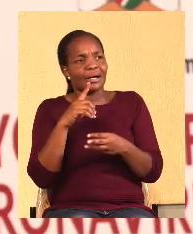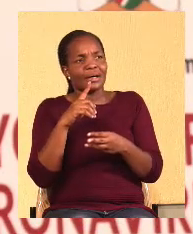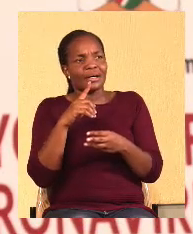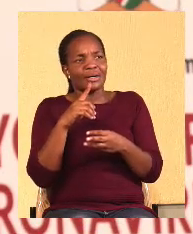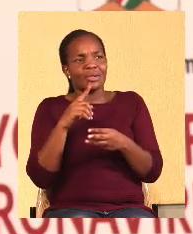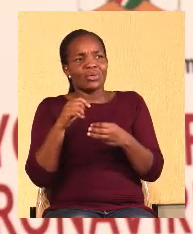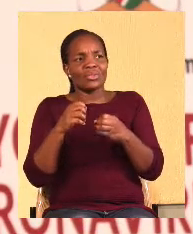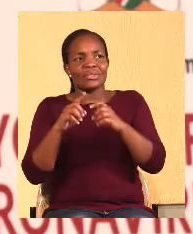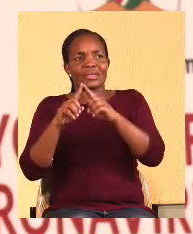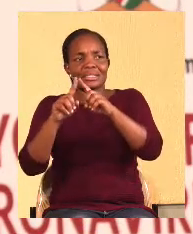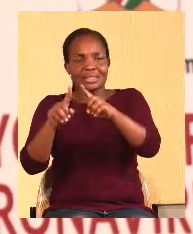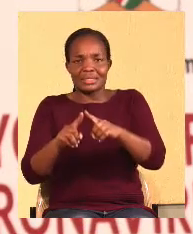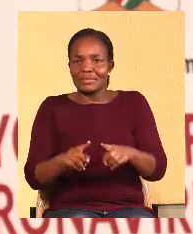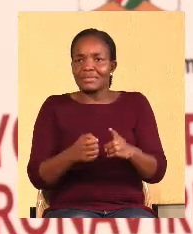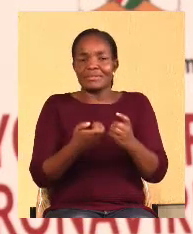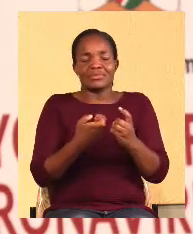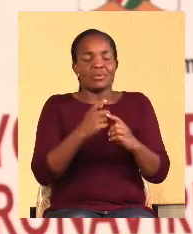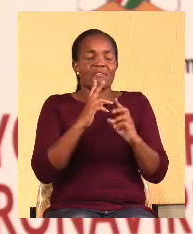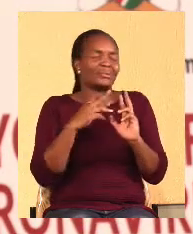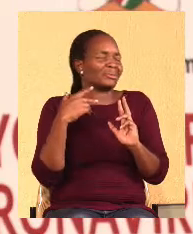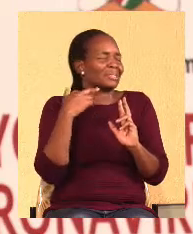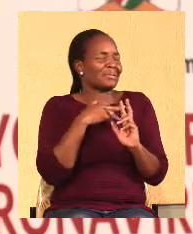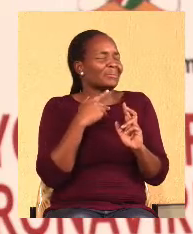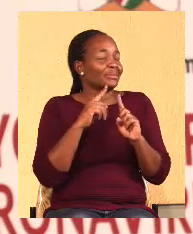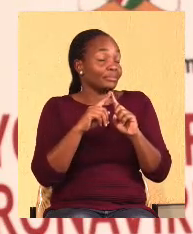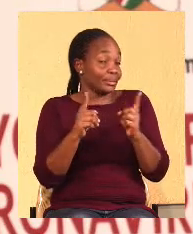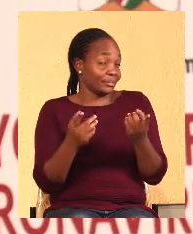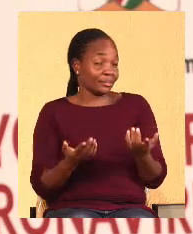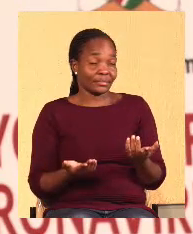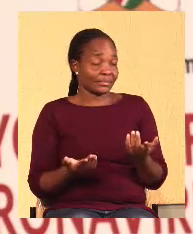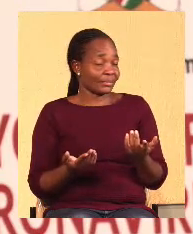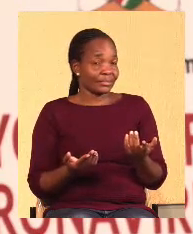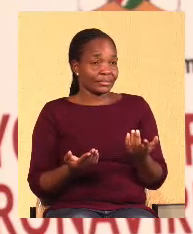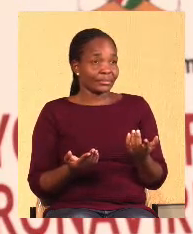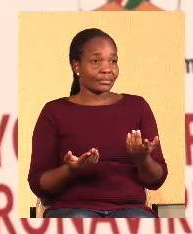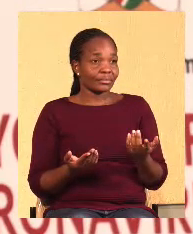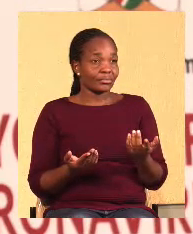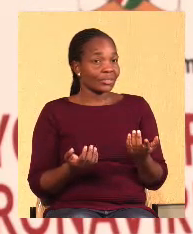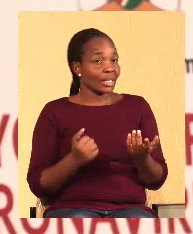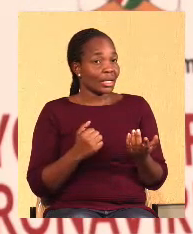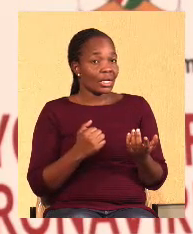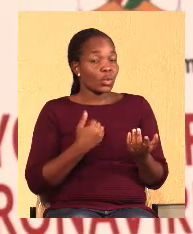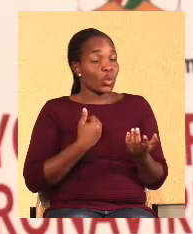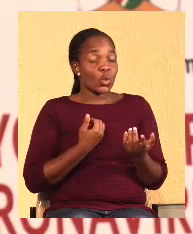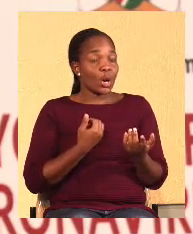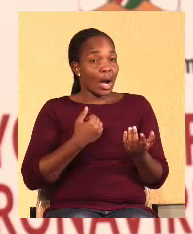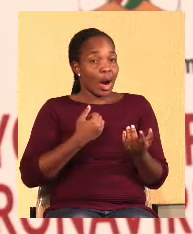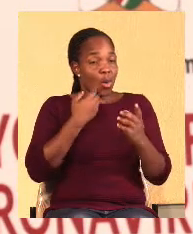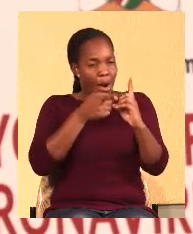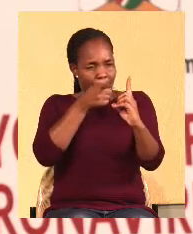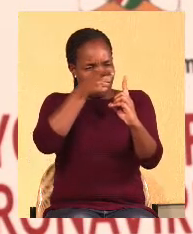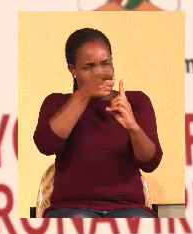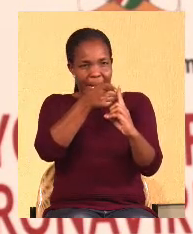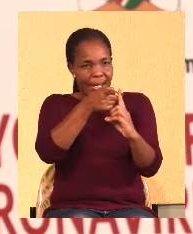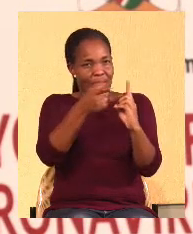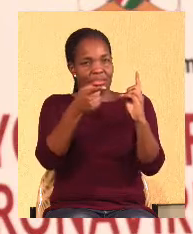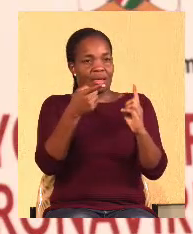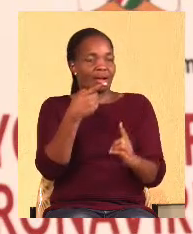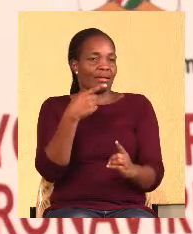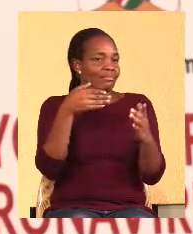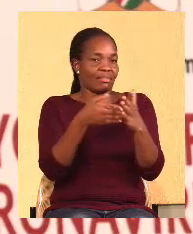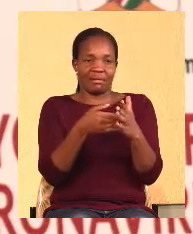I've said earlier, then we are really blocked. We cannot educate or speak